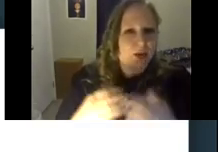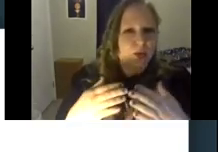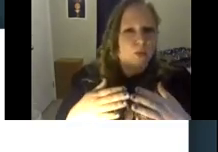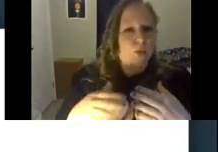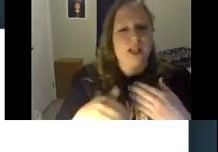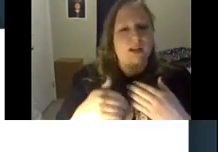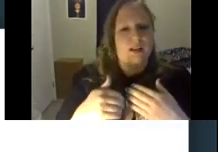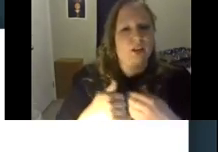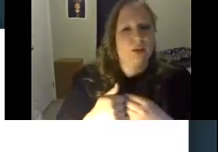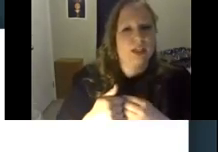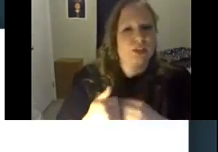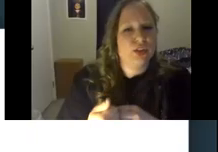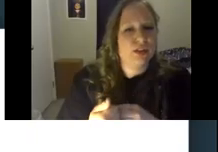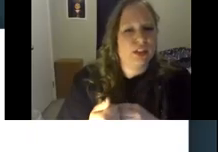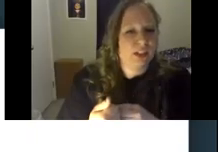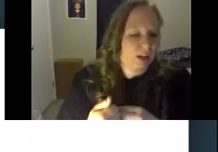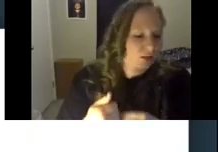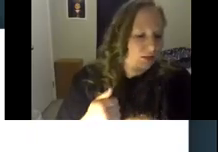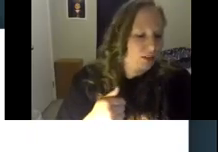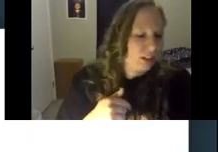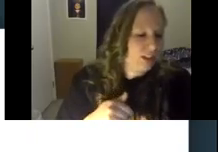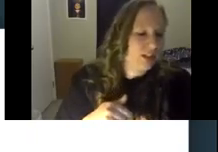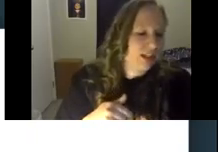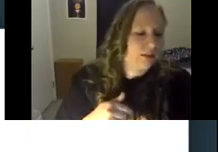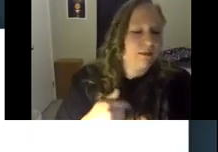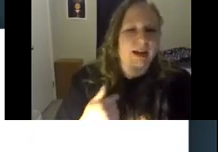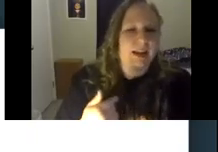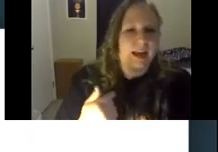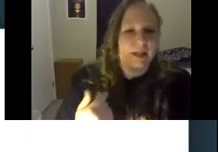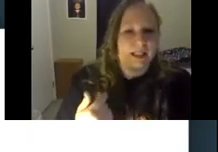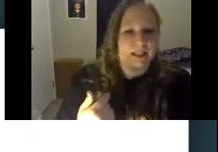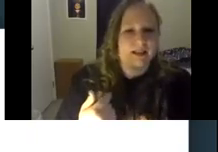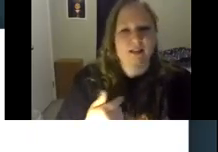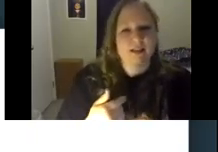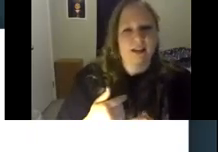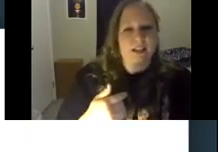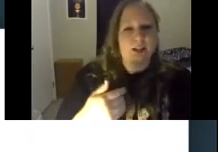And then when you introduce yourself, you say, my